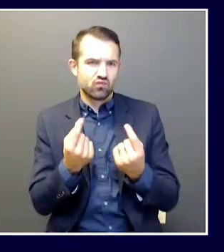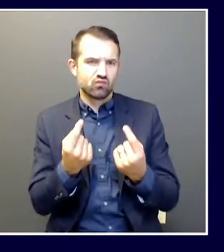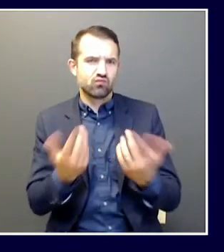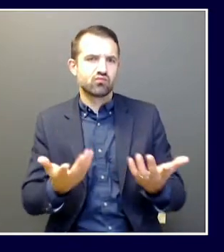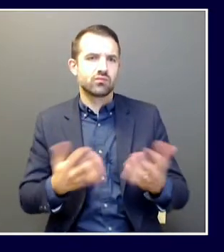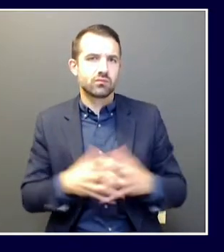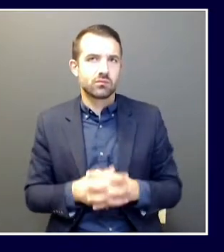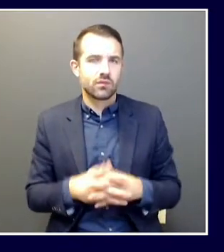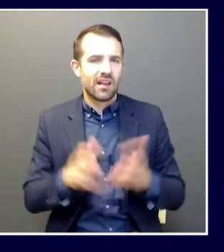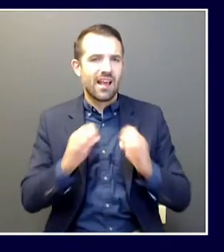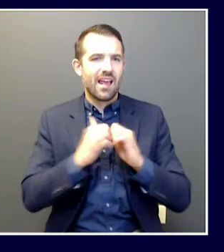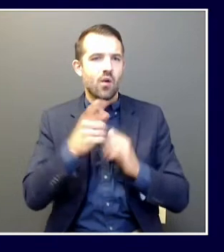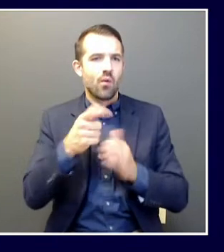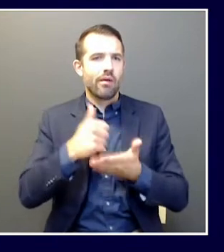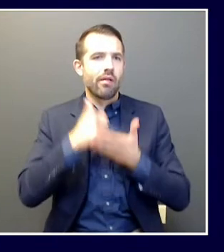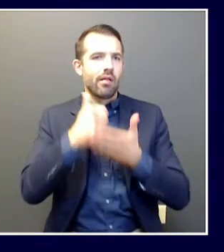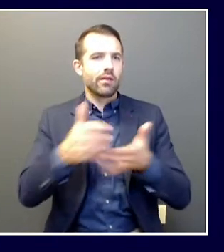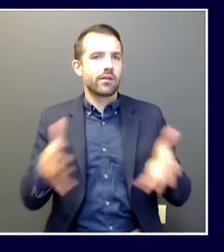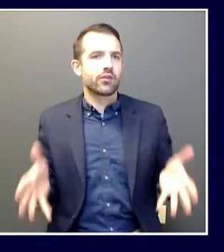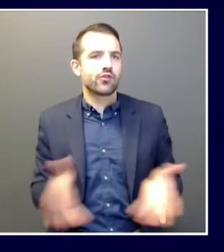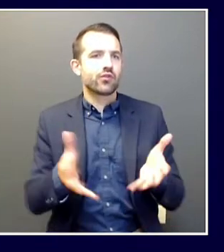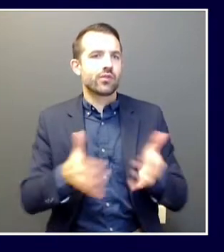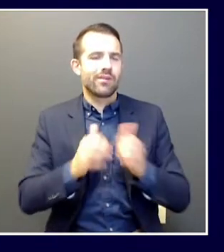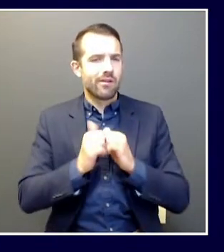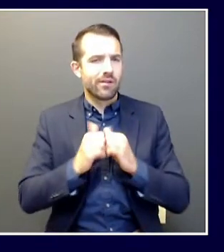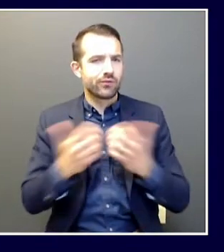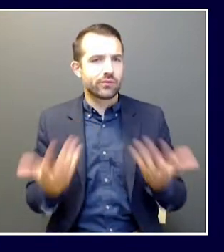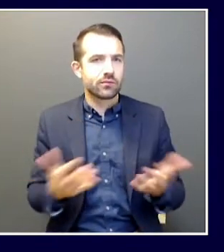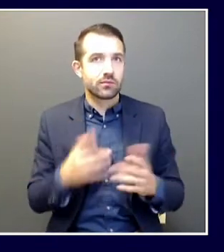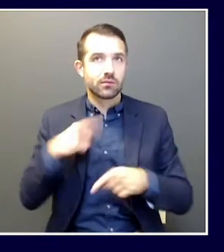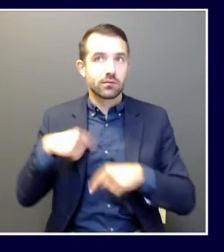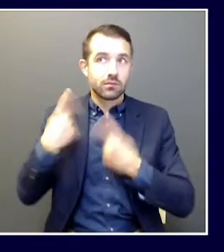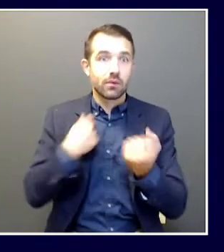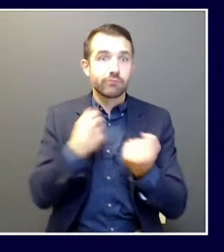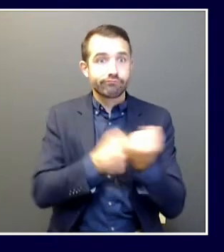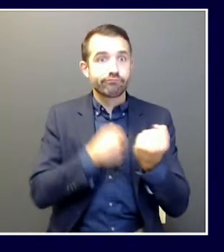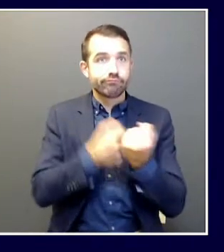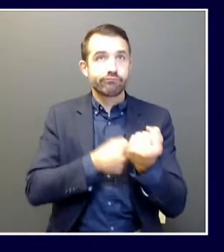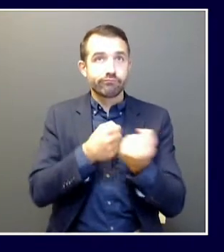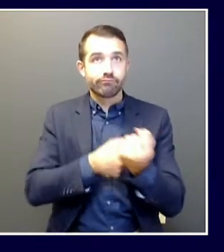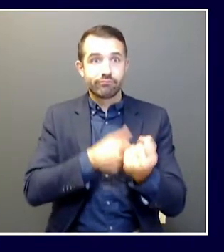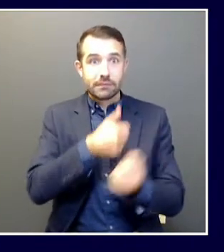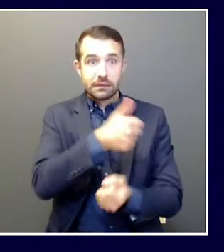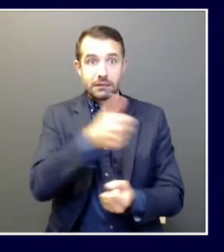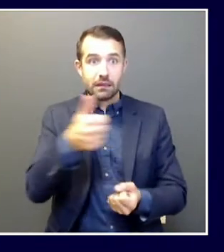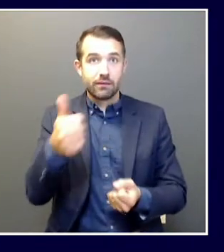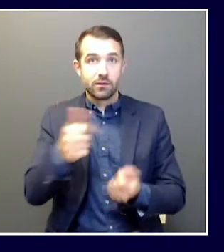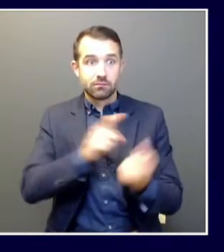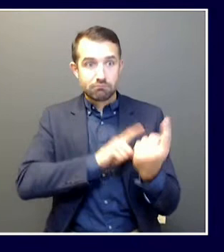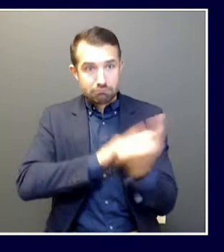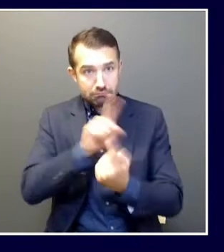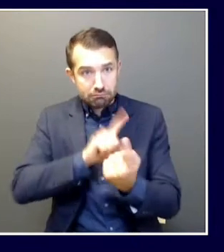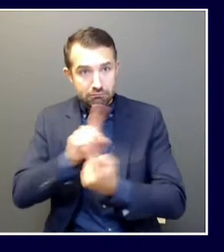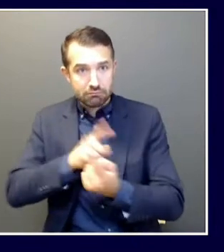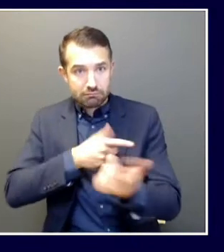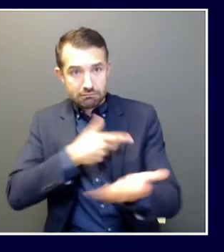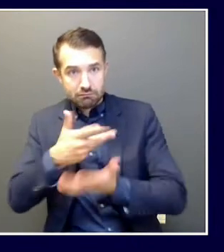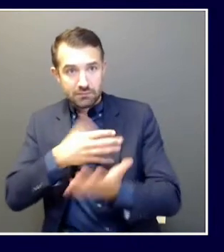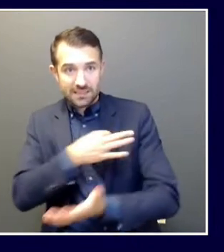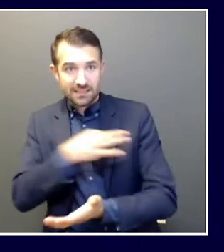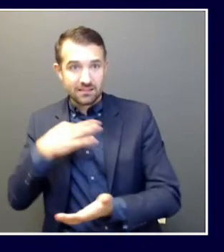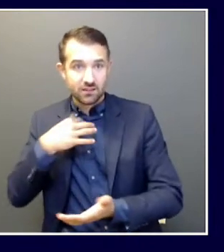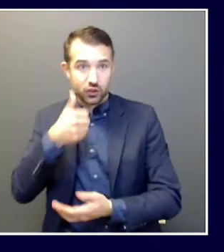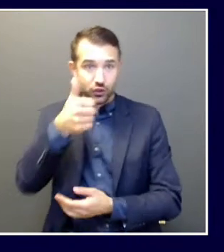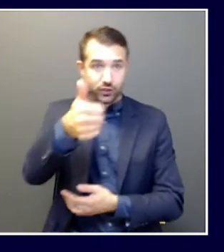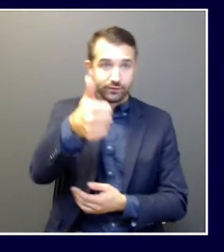you've provided support along the way, but are you yourself having one-on-one conversations with any staff or anything new that you're doing to try to boost